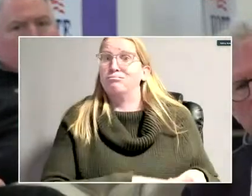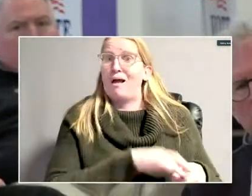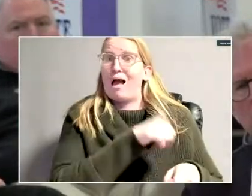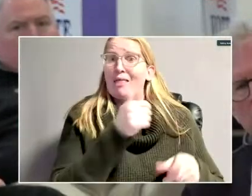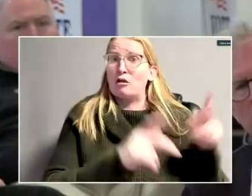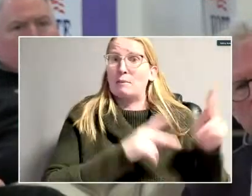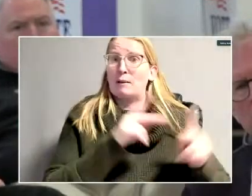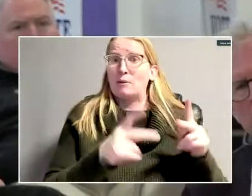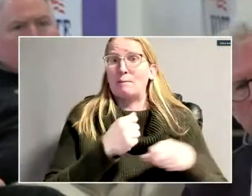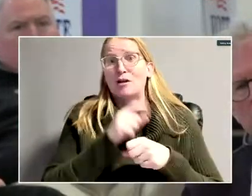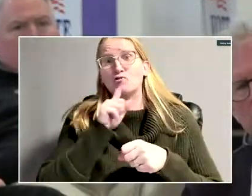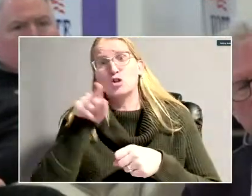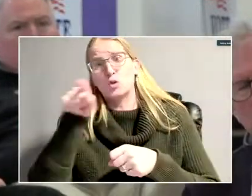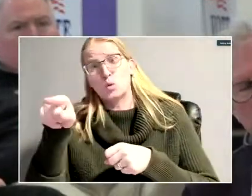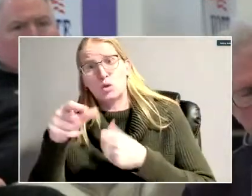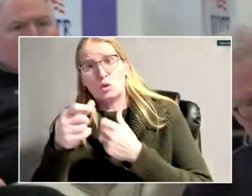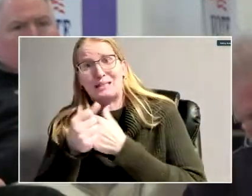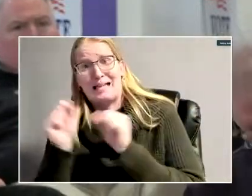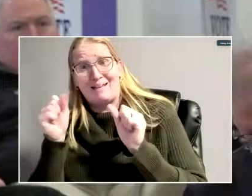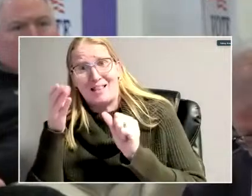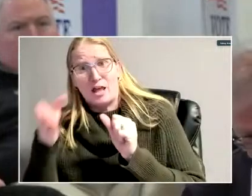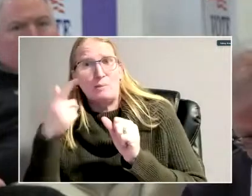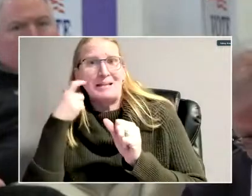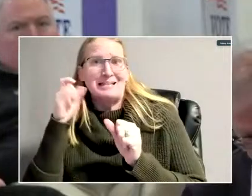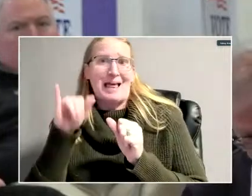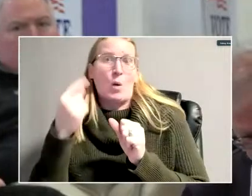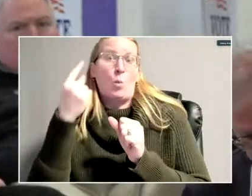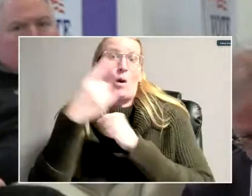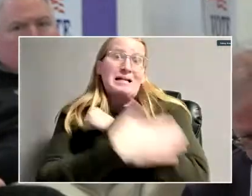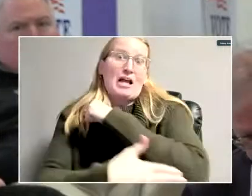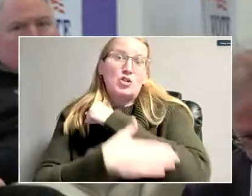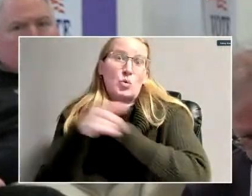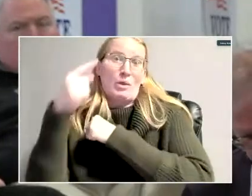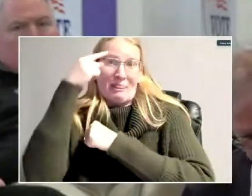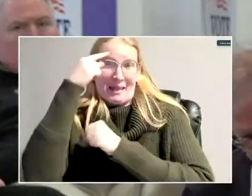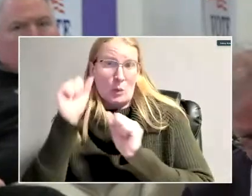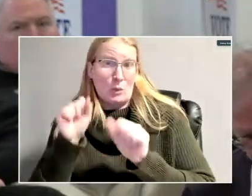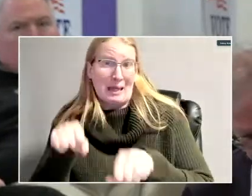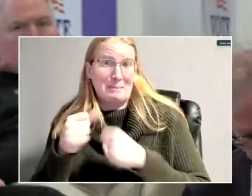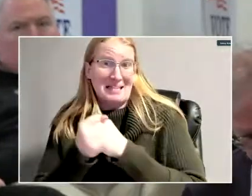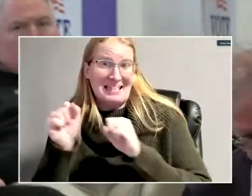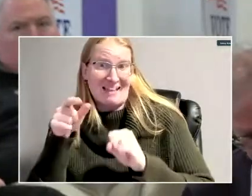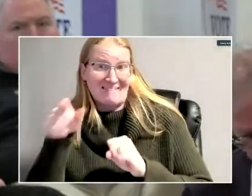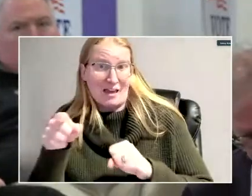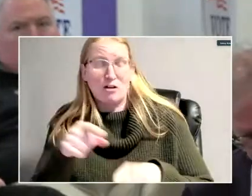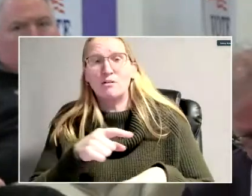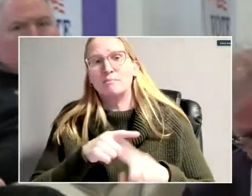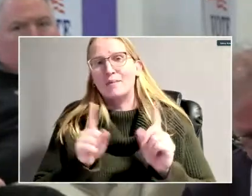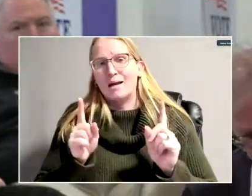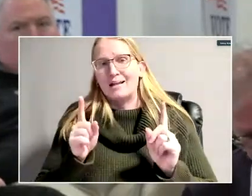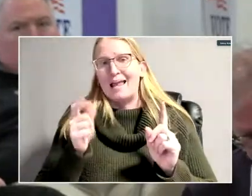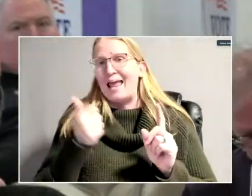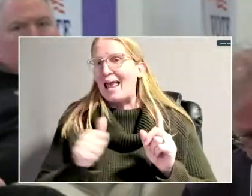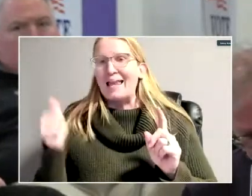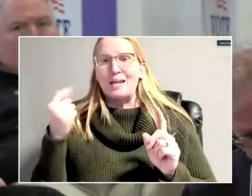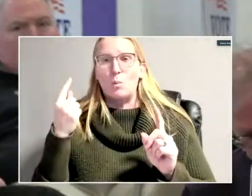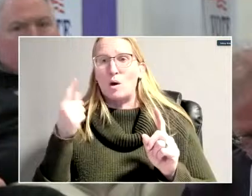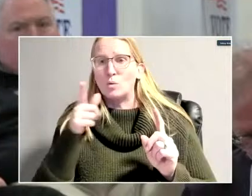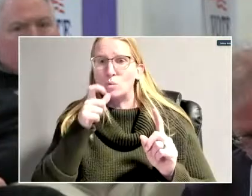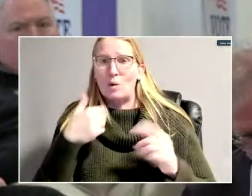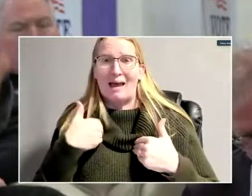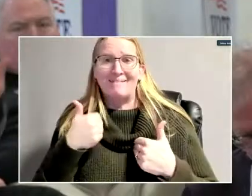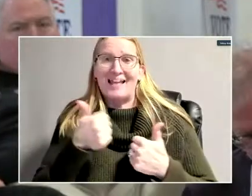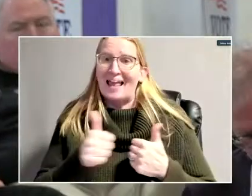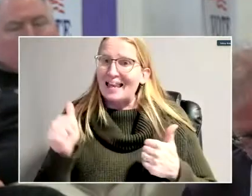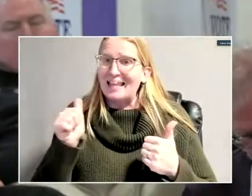the one country that you think you can be safe anyone who has a reason anyone who has any empathy